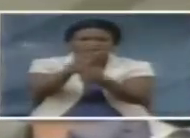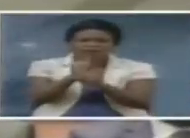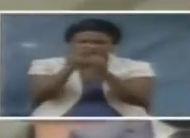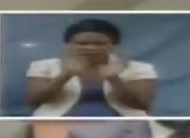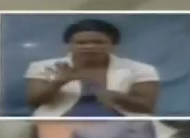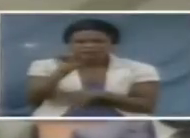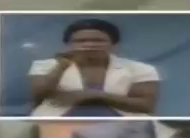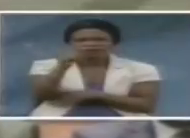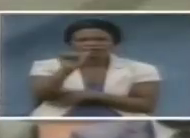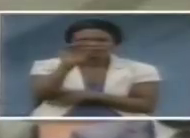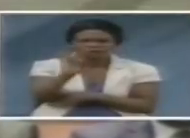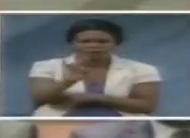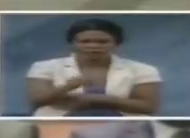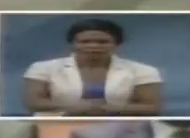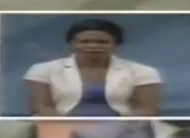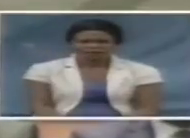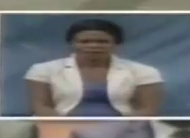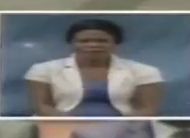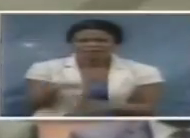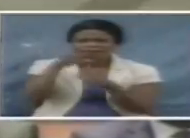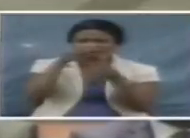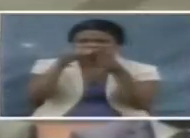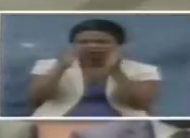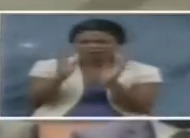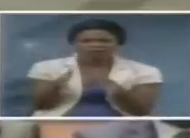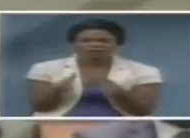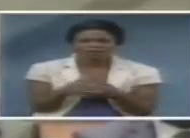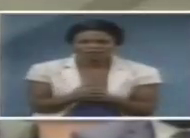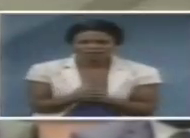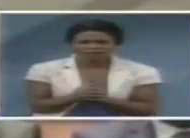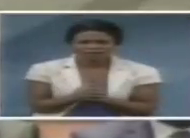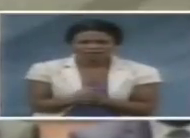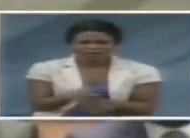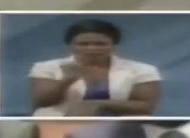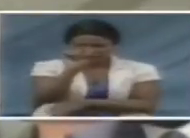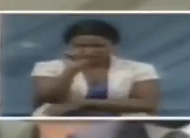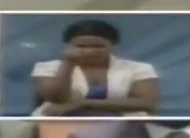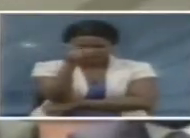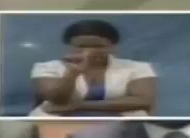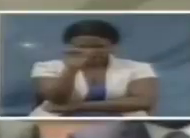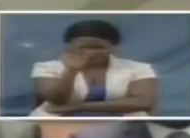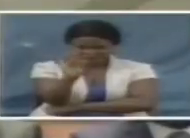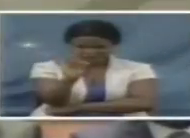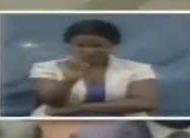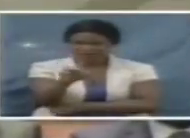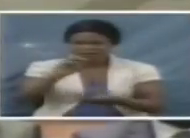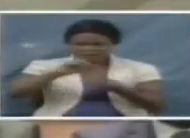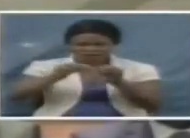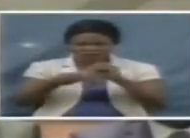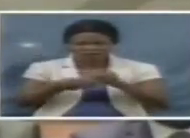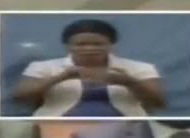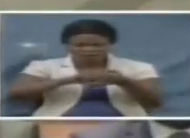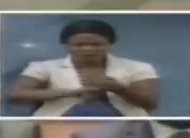590,000 beneficiaries in 2017. Mr. Speaker, in